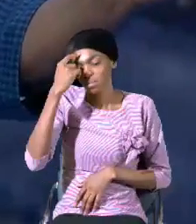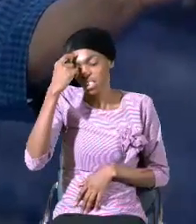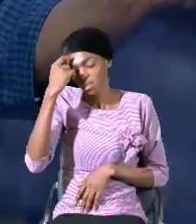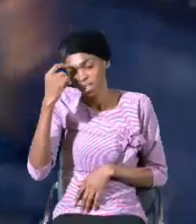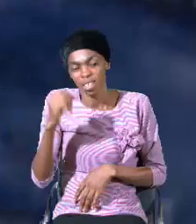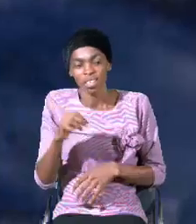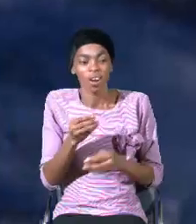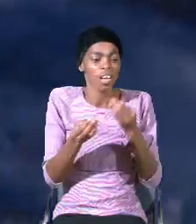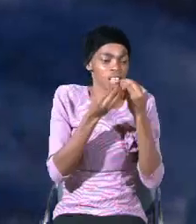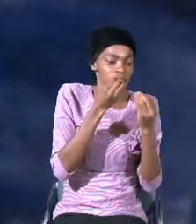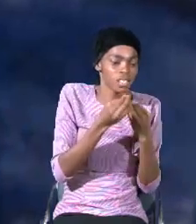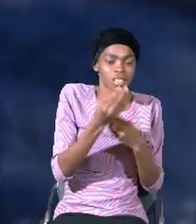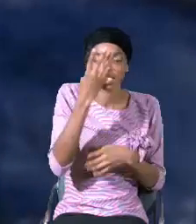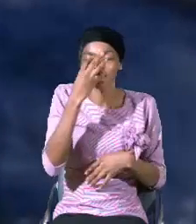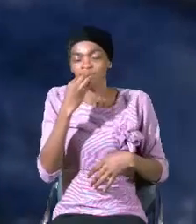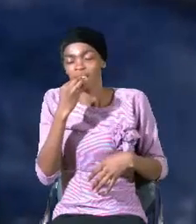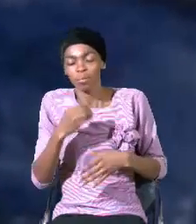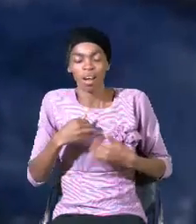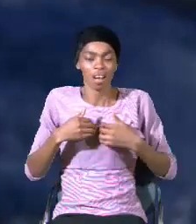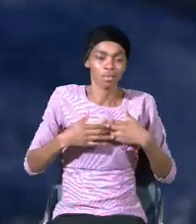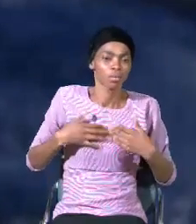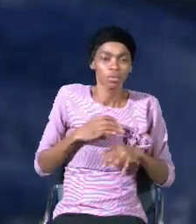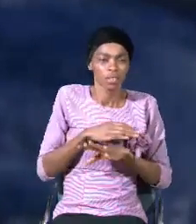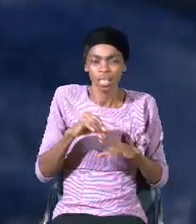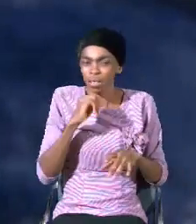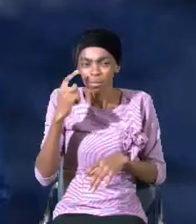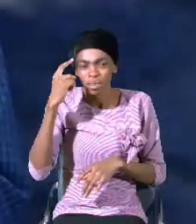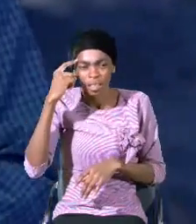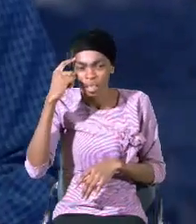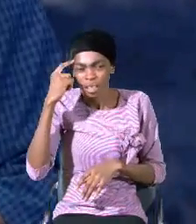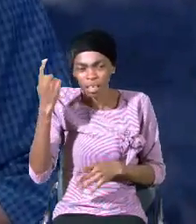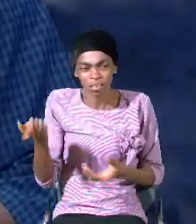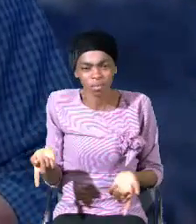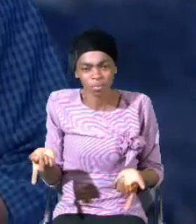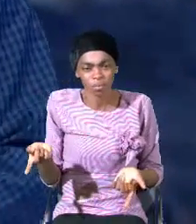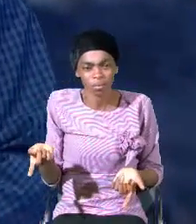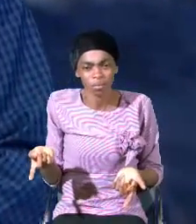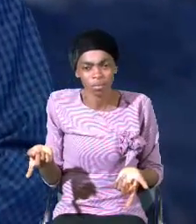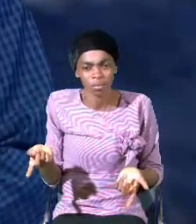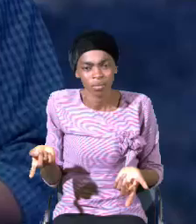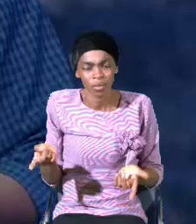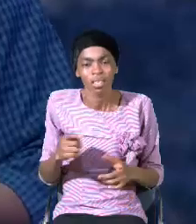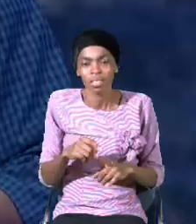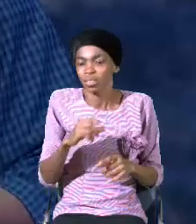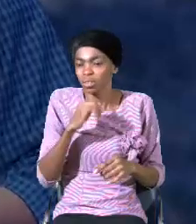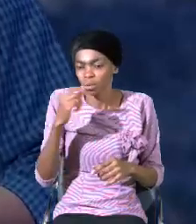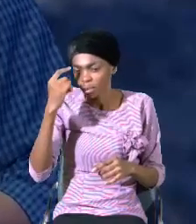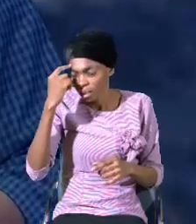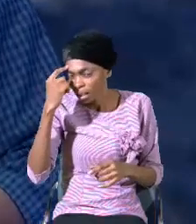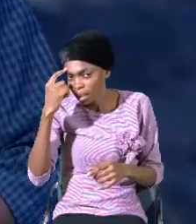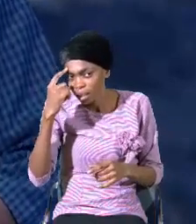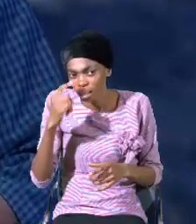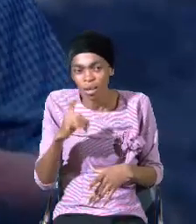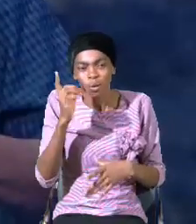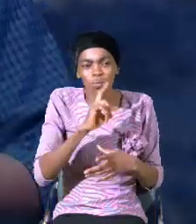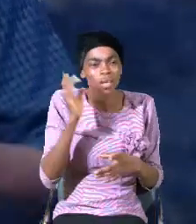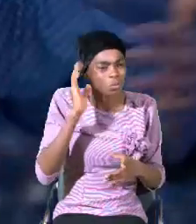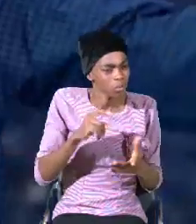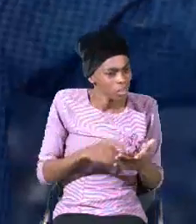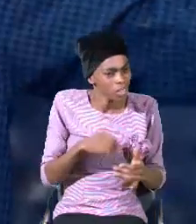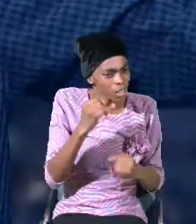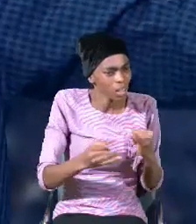they do, but then they're not sensible. Oh, where does this drive me? If I eat all that, I